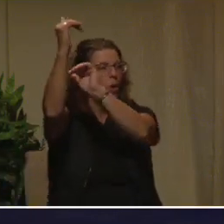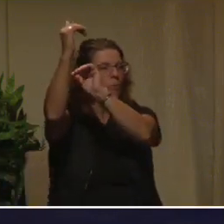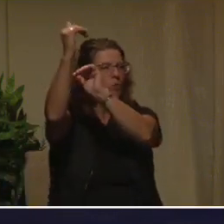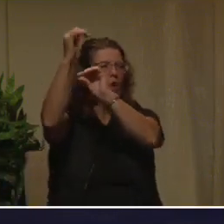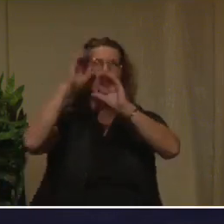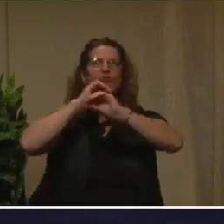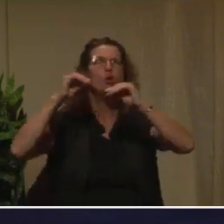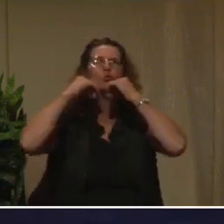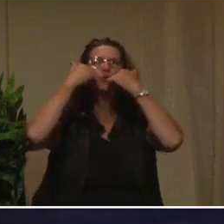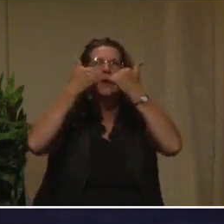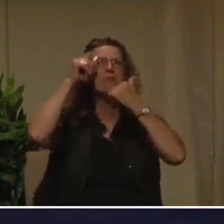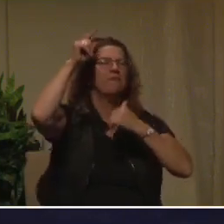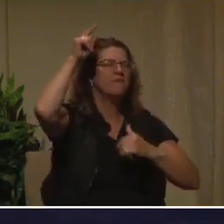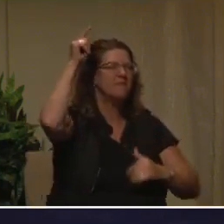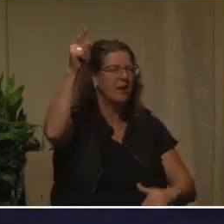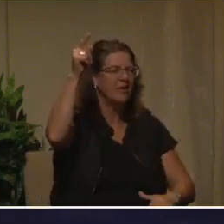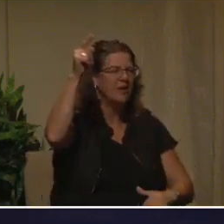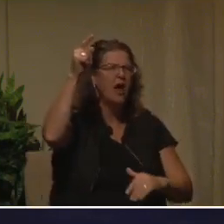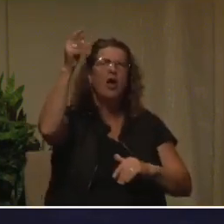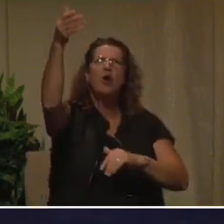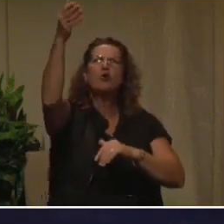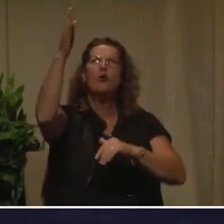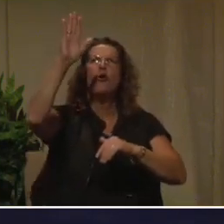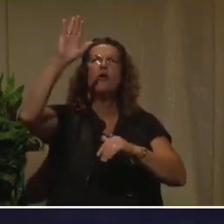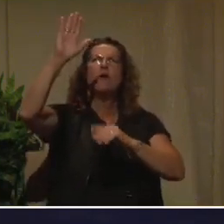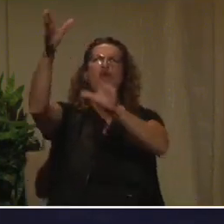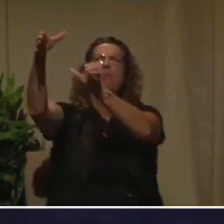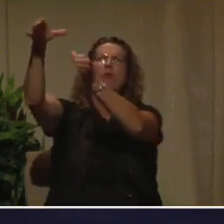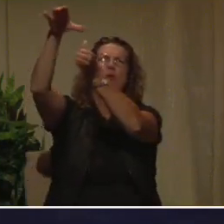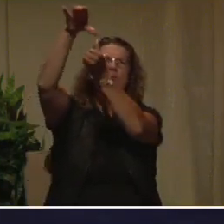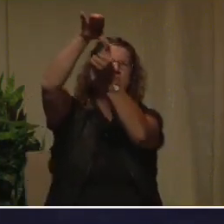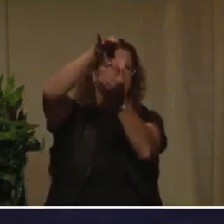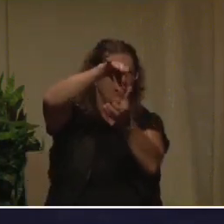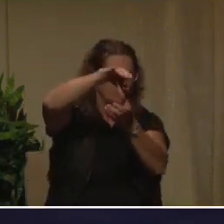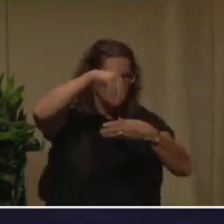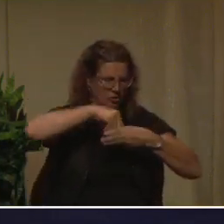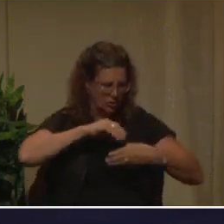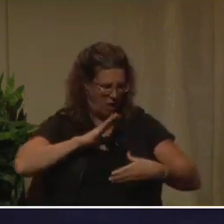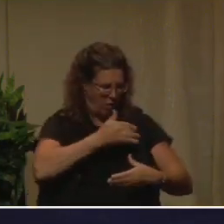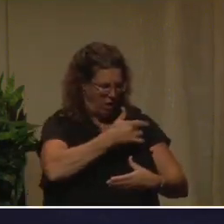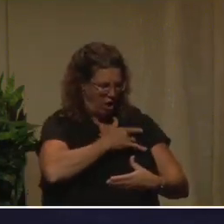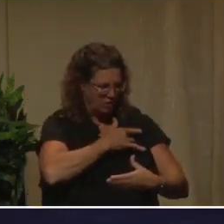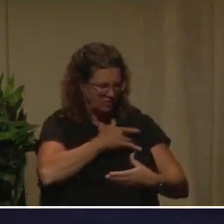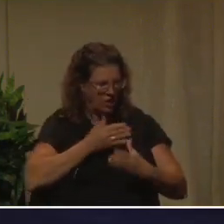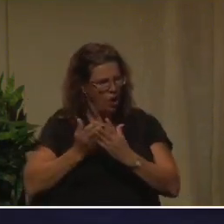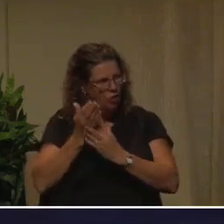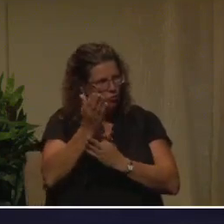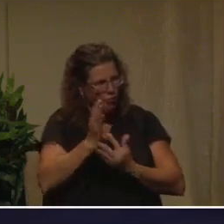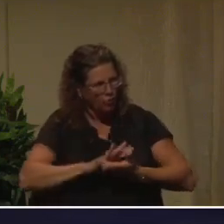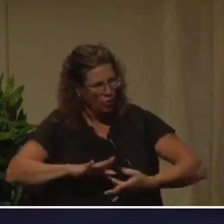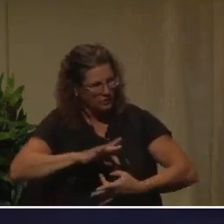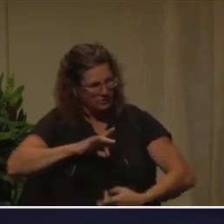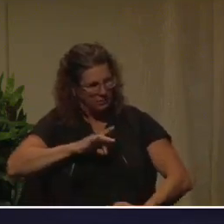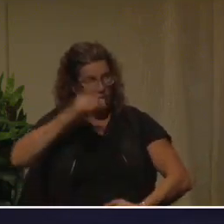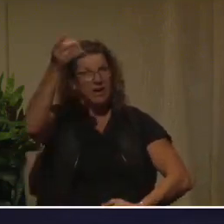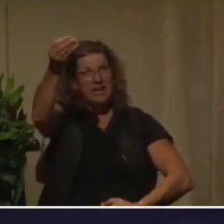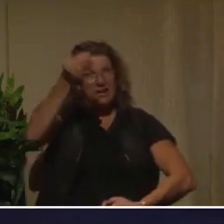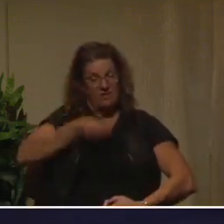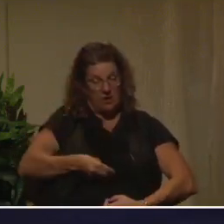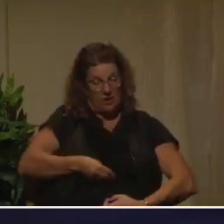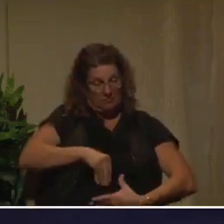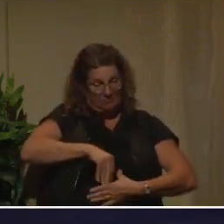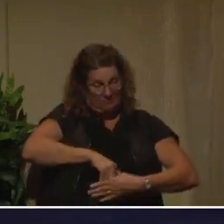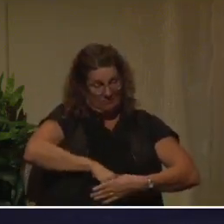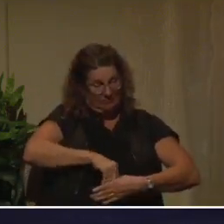been poured out into our hearts through the Holy Spirit who has been given us. Our hope